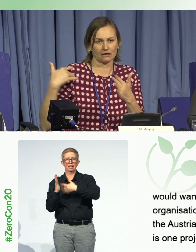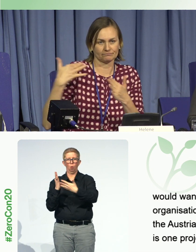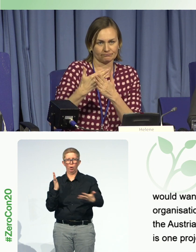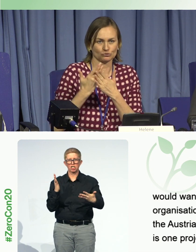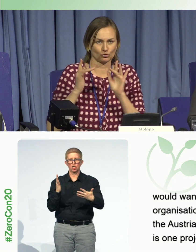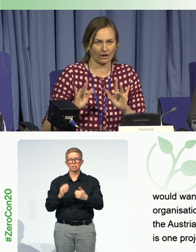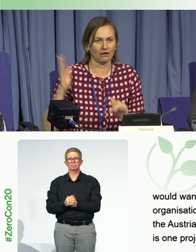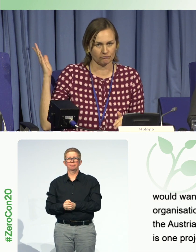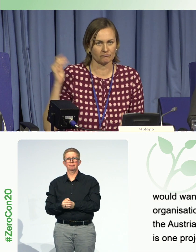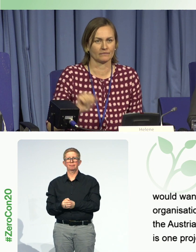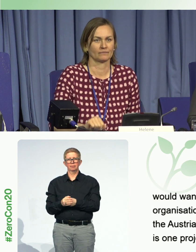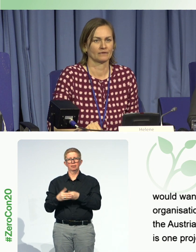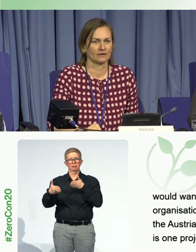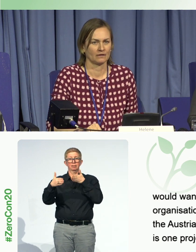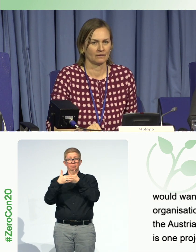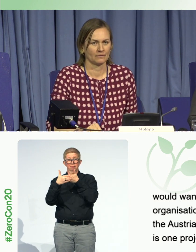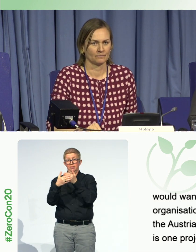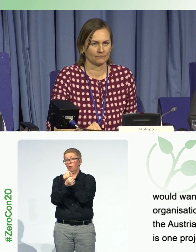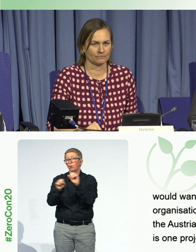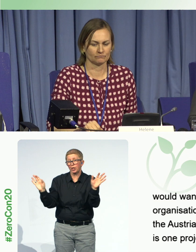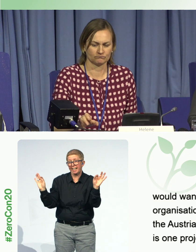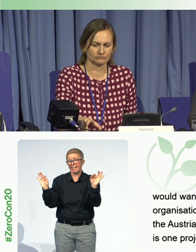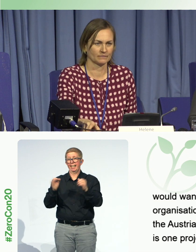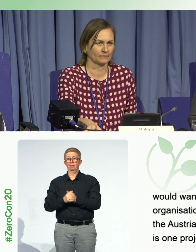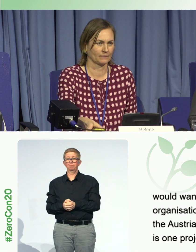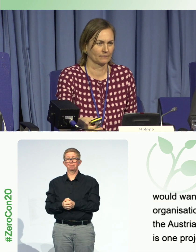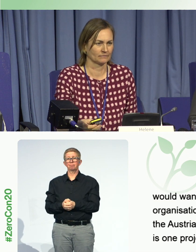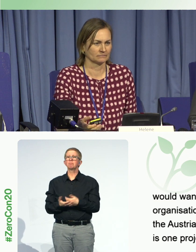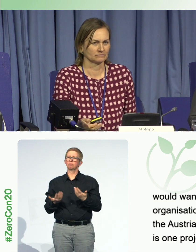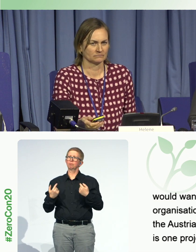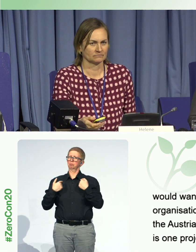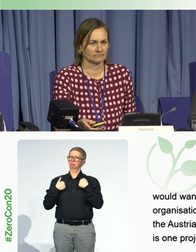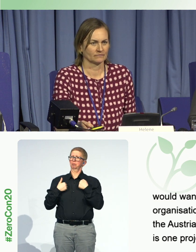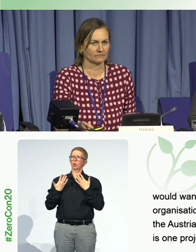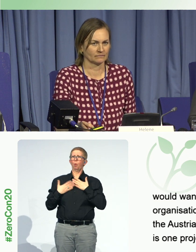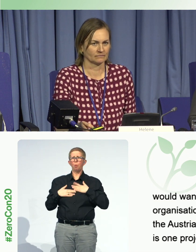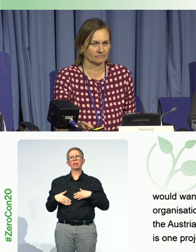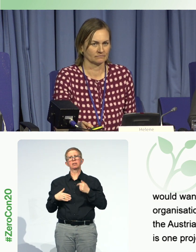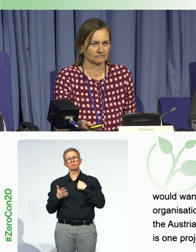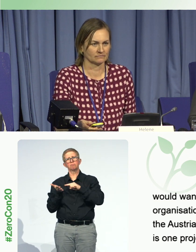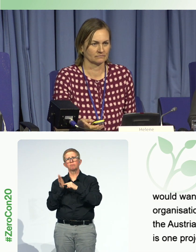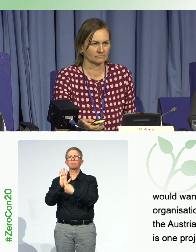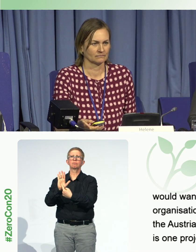barrier-free. So we're trying to have an accessible project here.